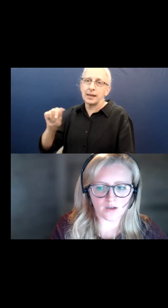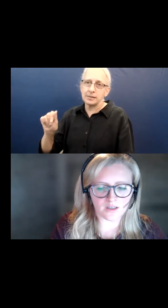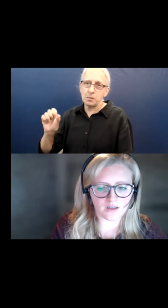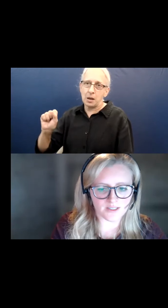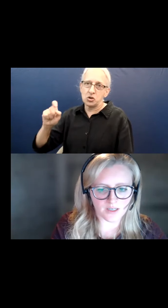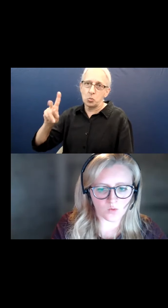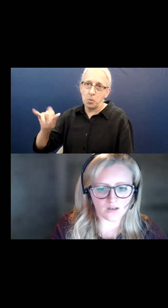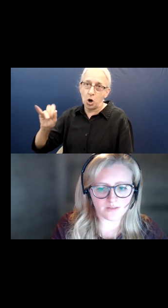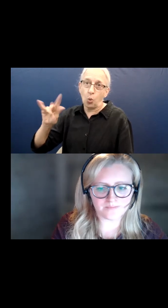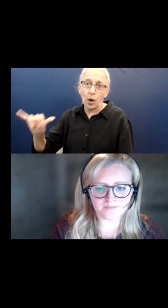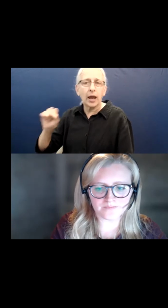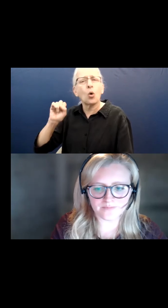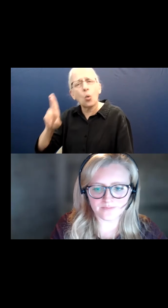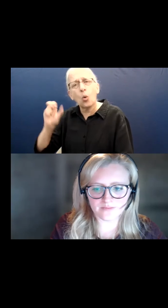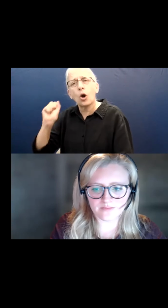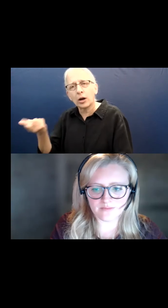and walking on the sidewalk.